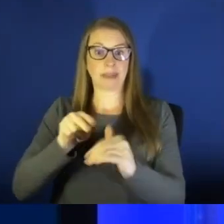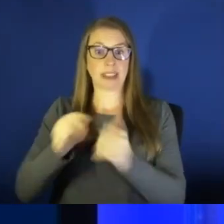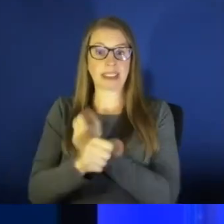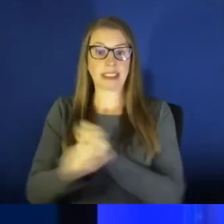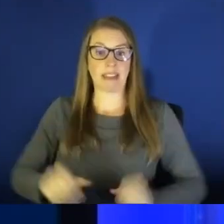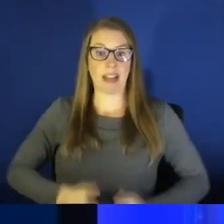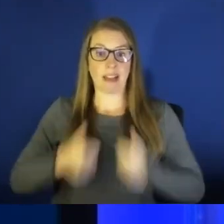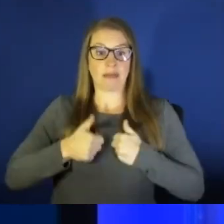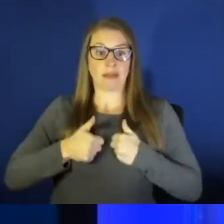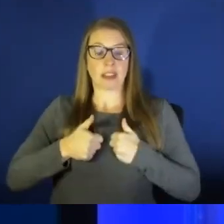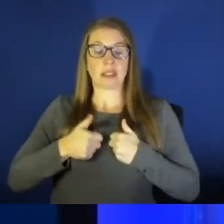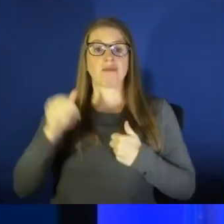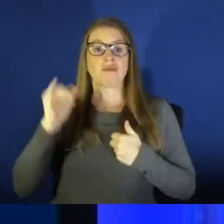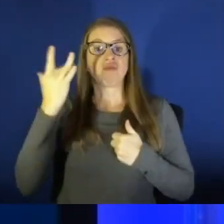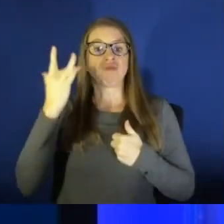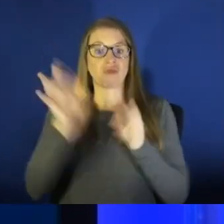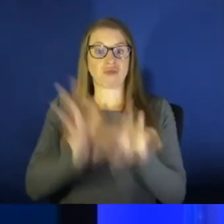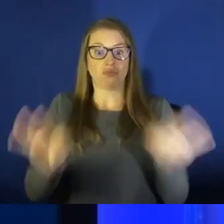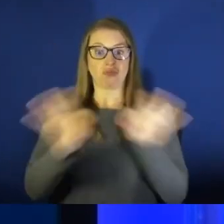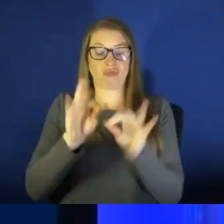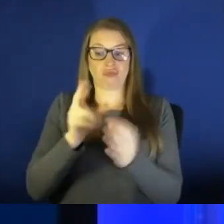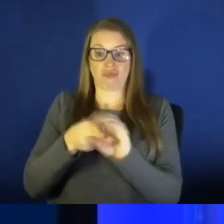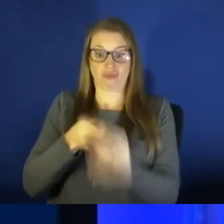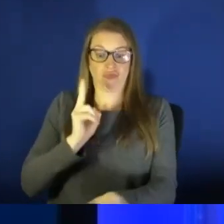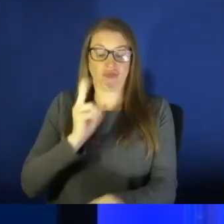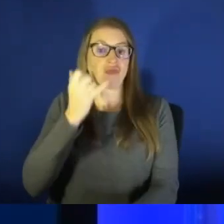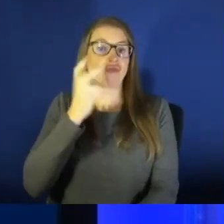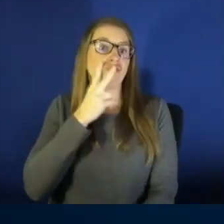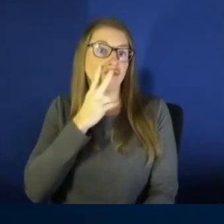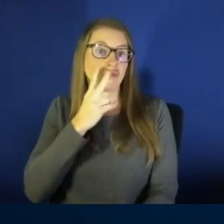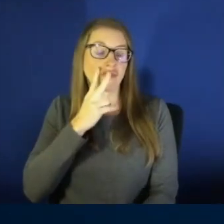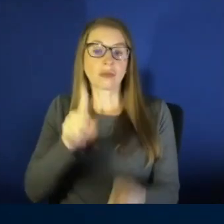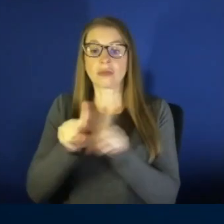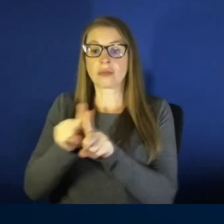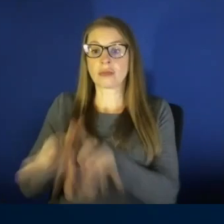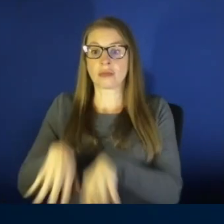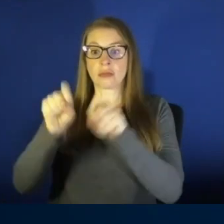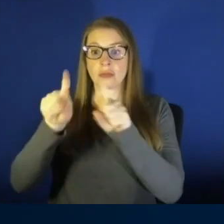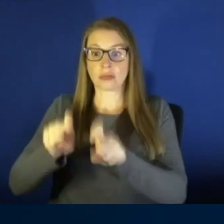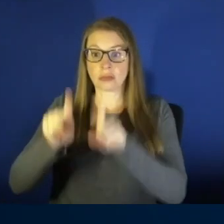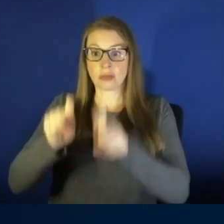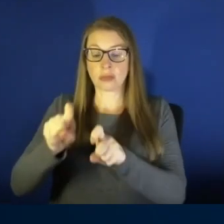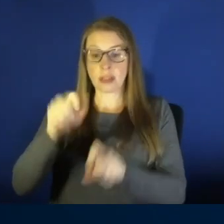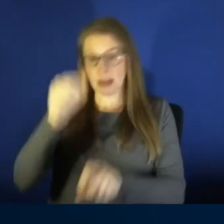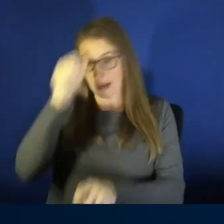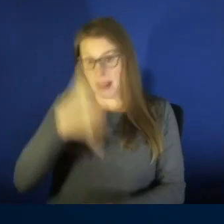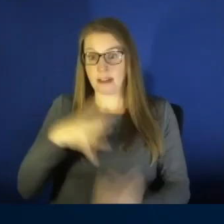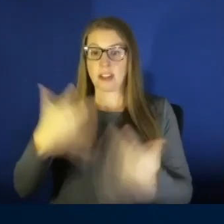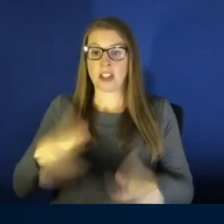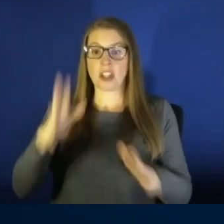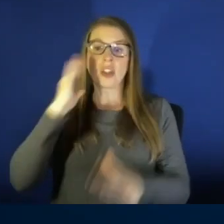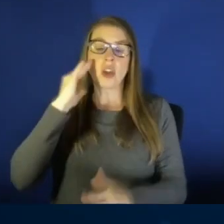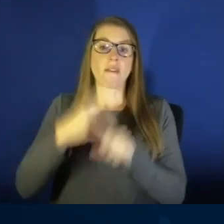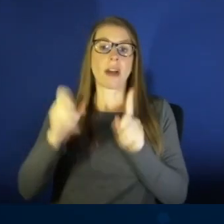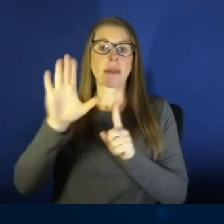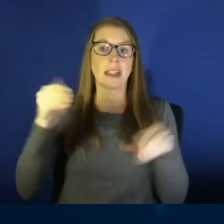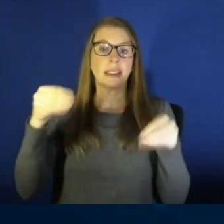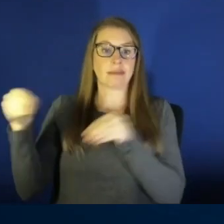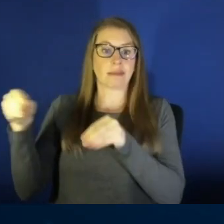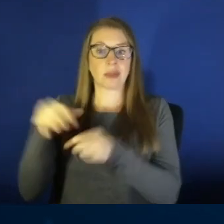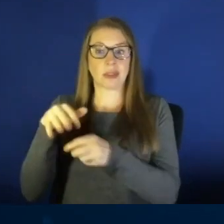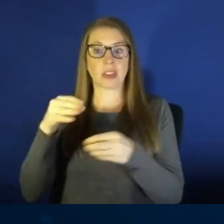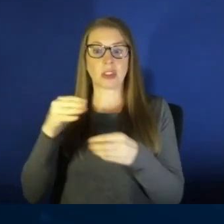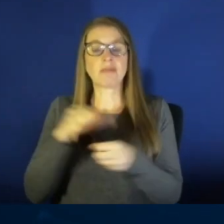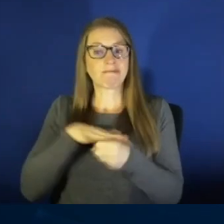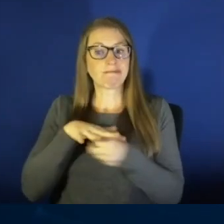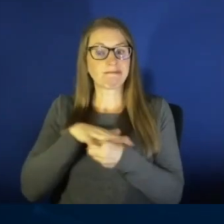very important to quit smoking and get those screenings is a man some of you may know for his retail stores here locally and